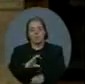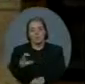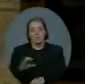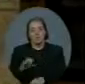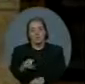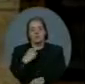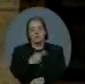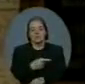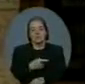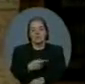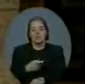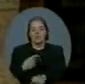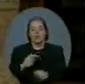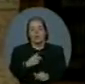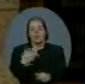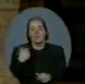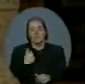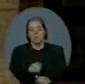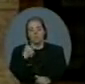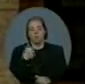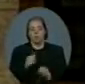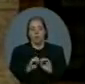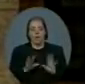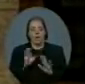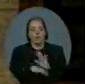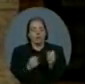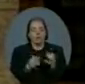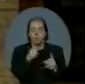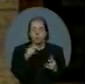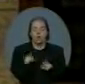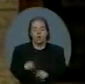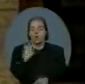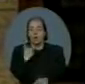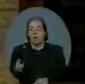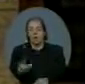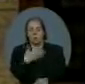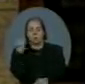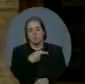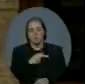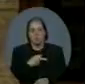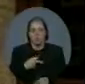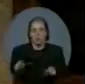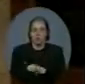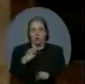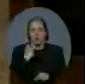are no bloody better. Why is it that average Canadians play by the rules and this party refuses?